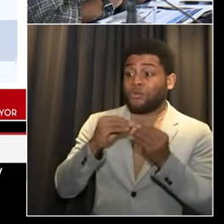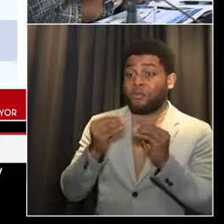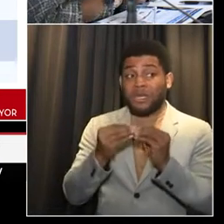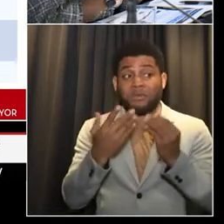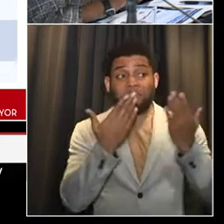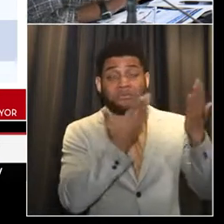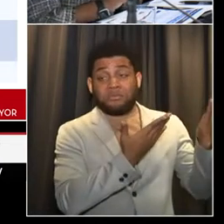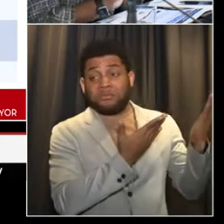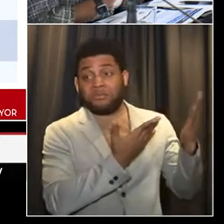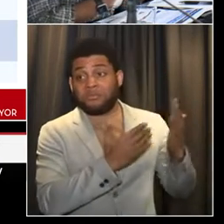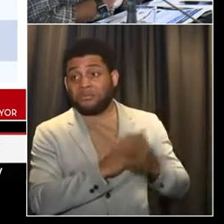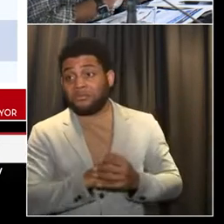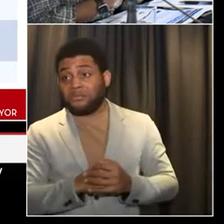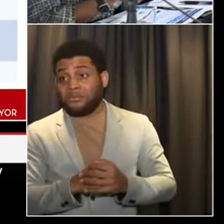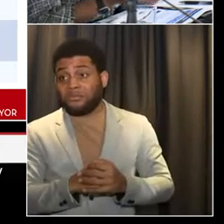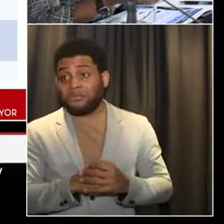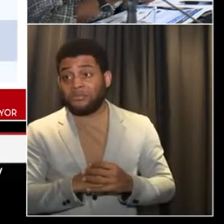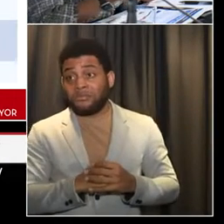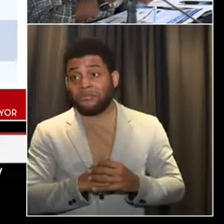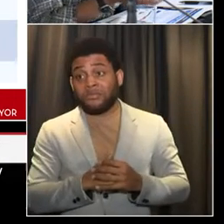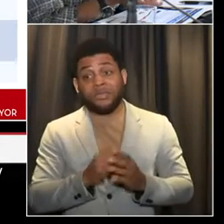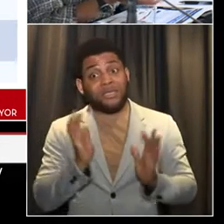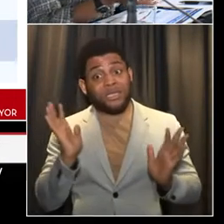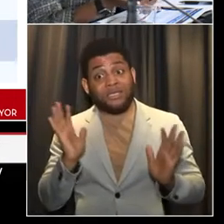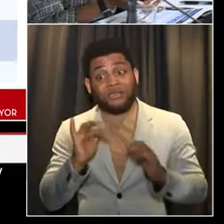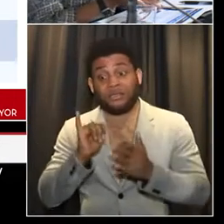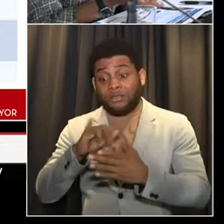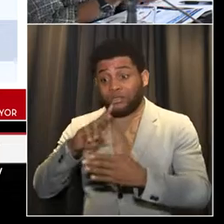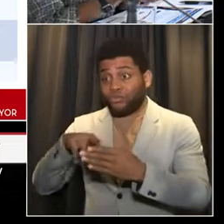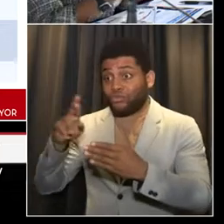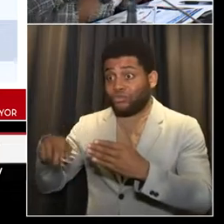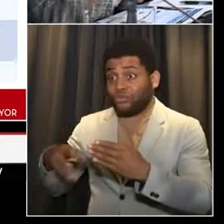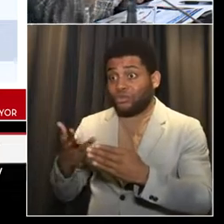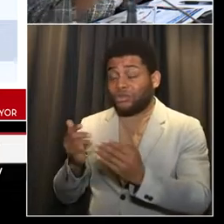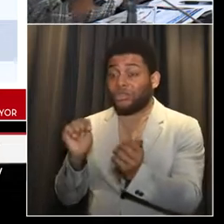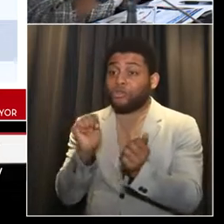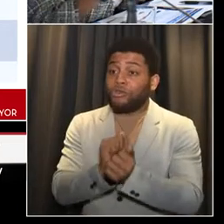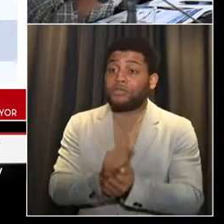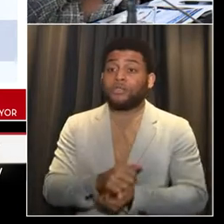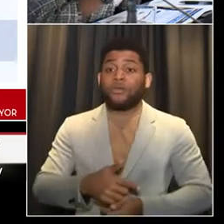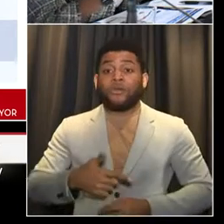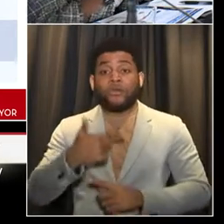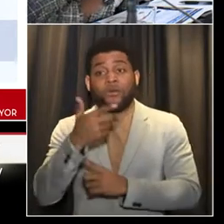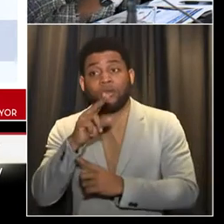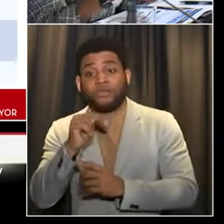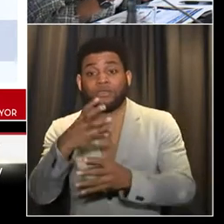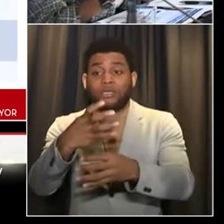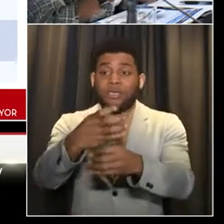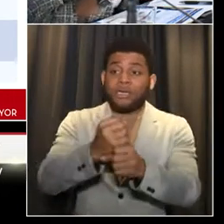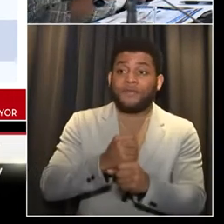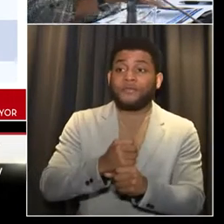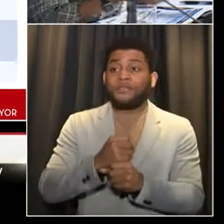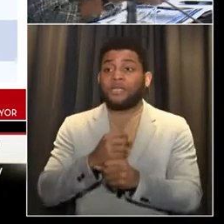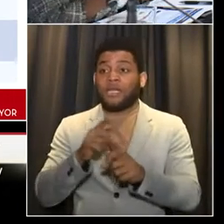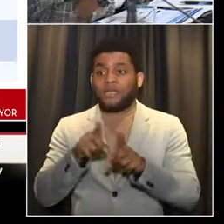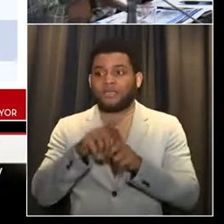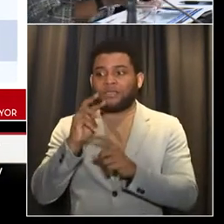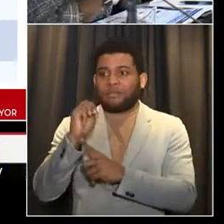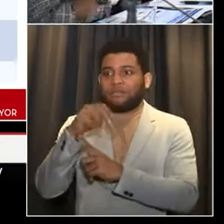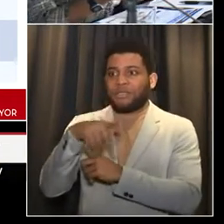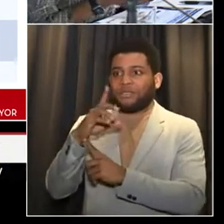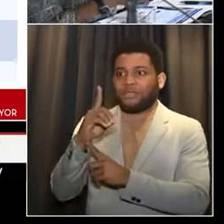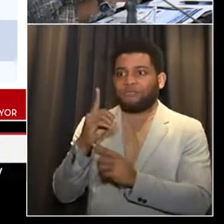us, sometimes arrests and gun recoveries. And then one thing that people might not know is that we also distribute, or MPD distributes, car seats. When they're doing